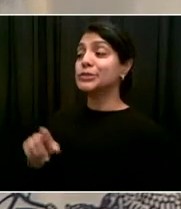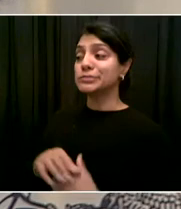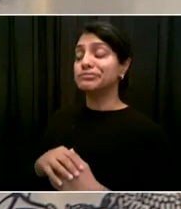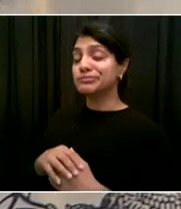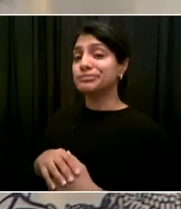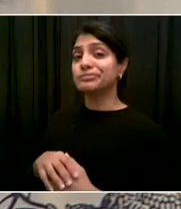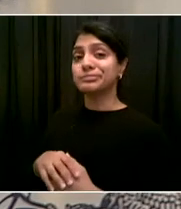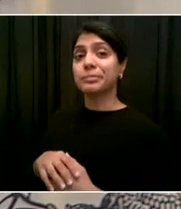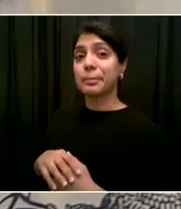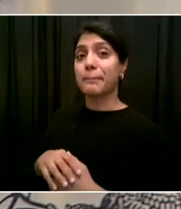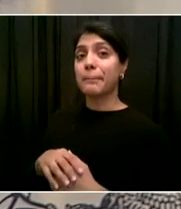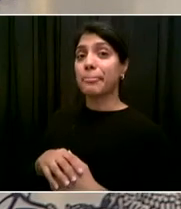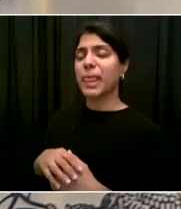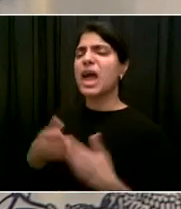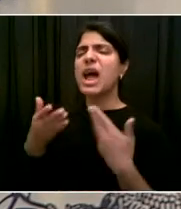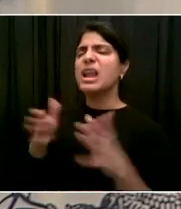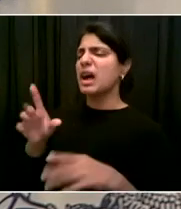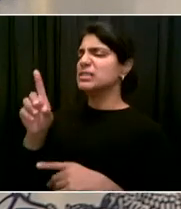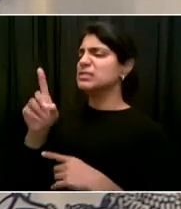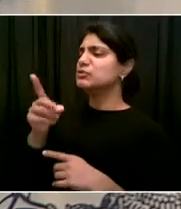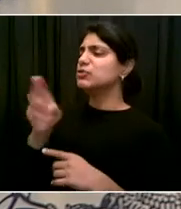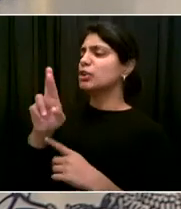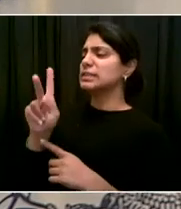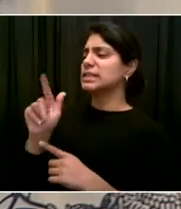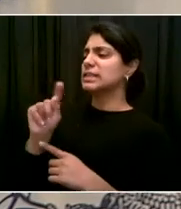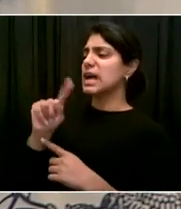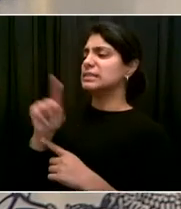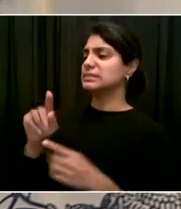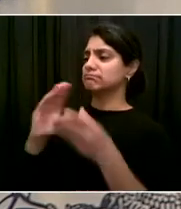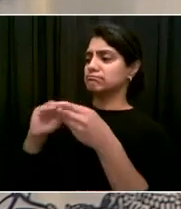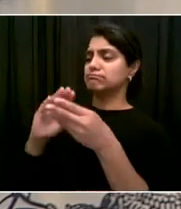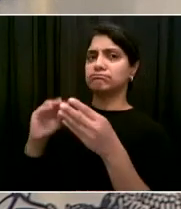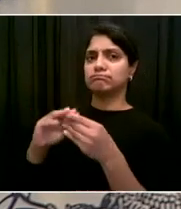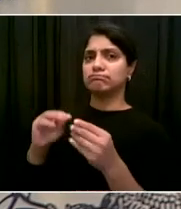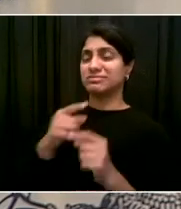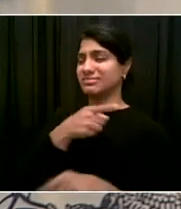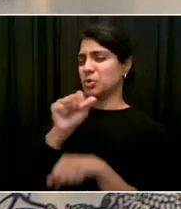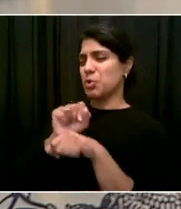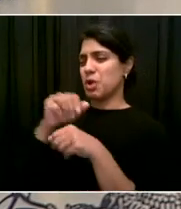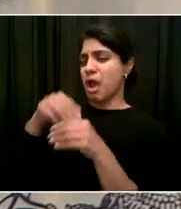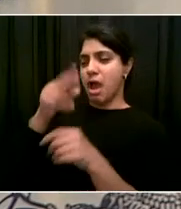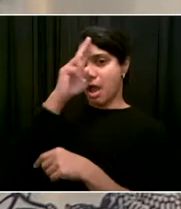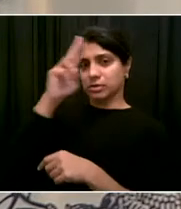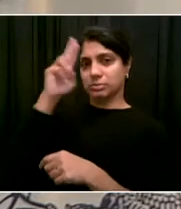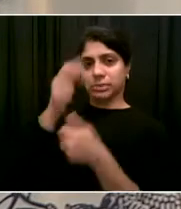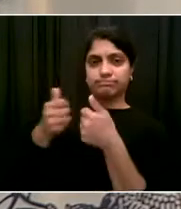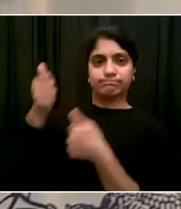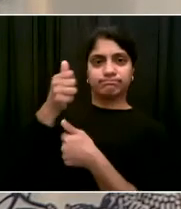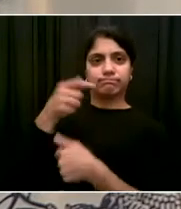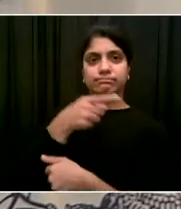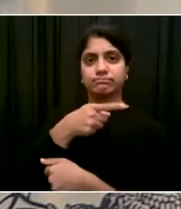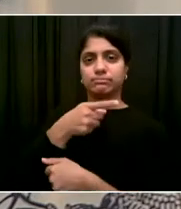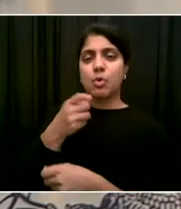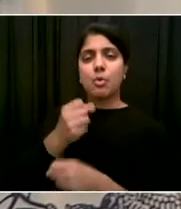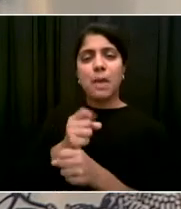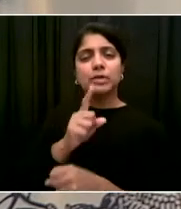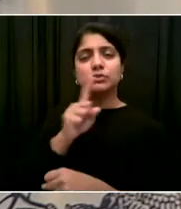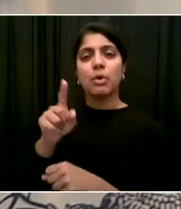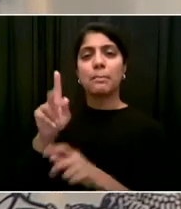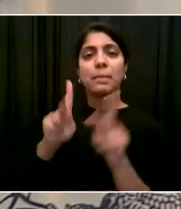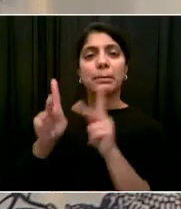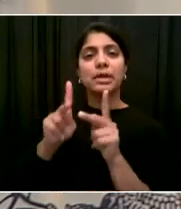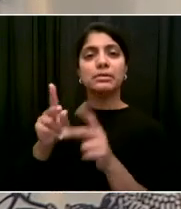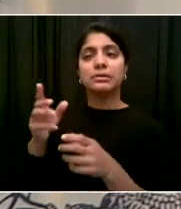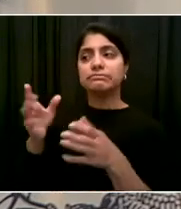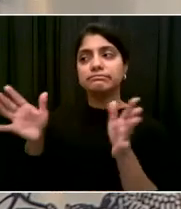and Hospitals, in terms of that follow-up to make sure people get that second dose. The answer there is decidedly yes. The idea